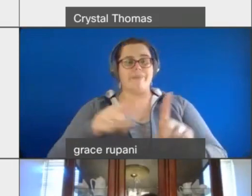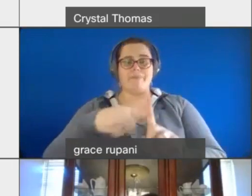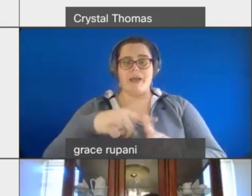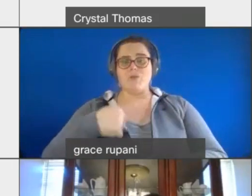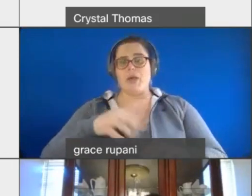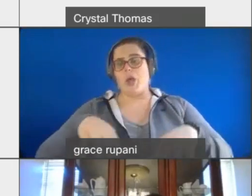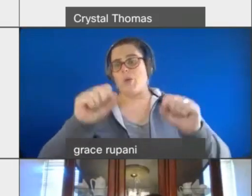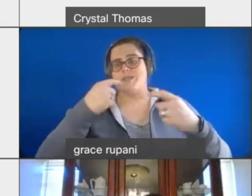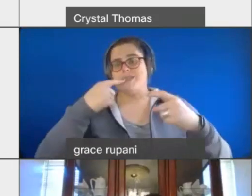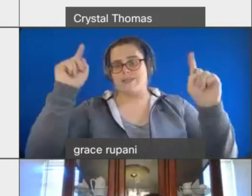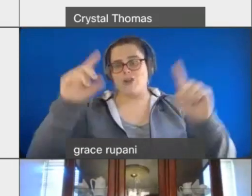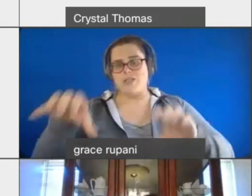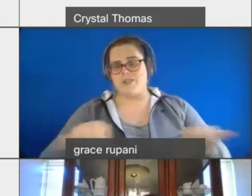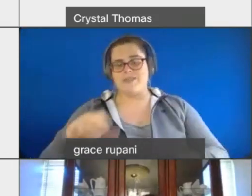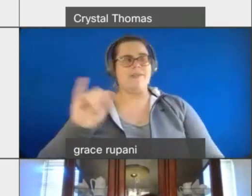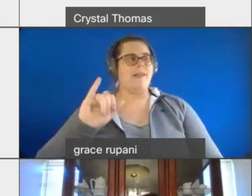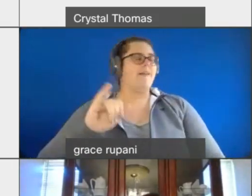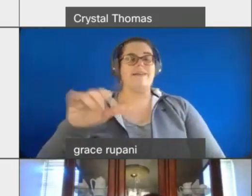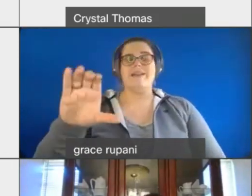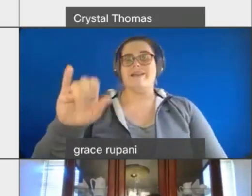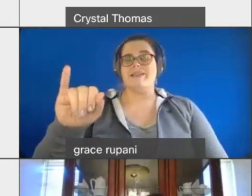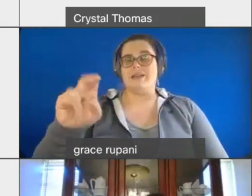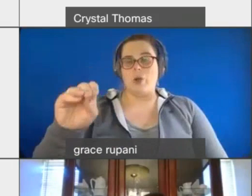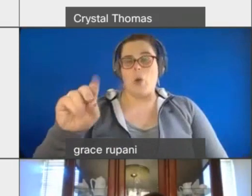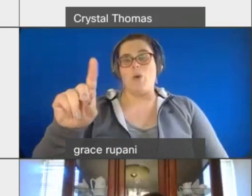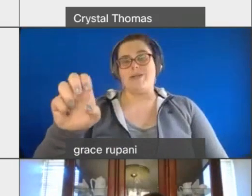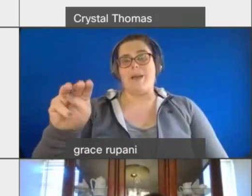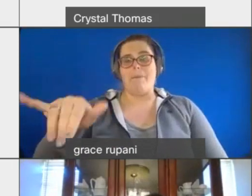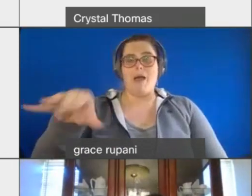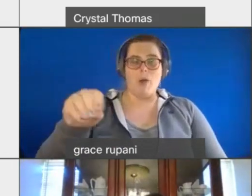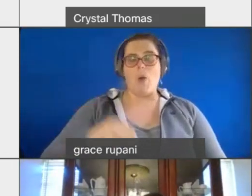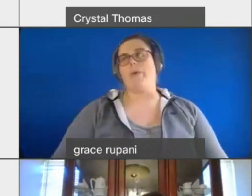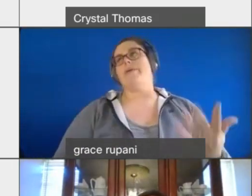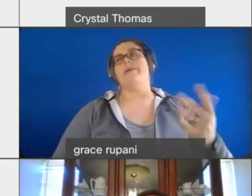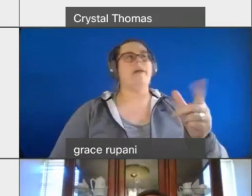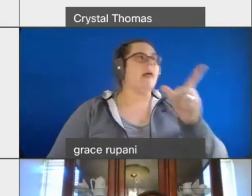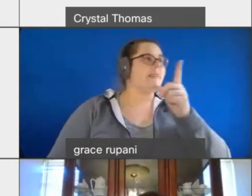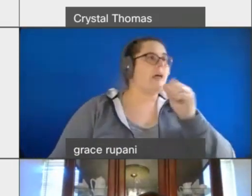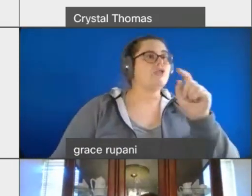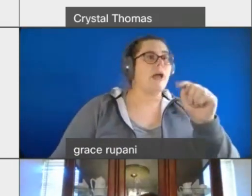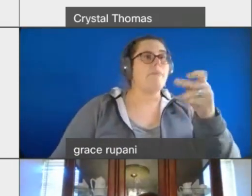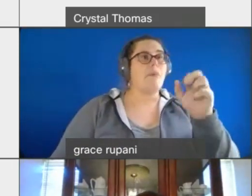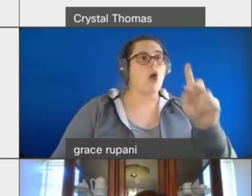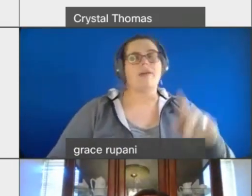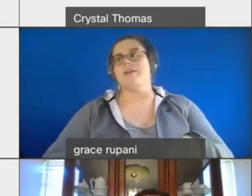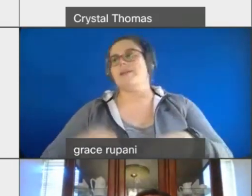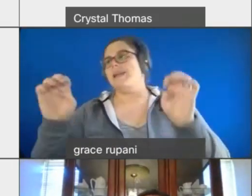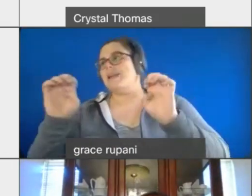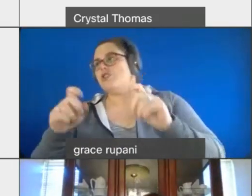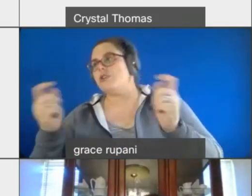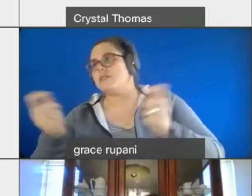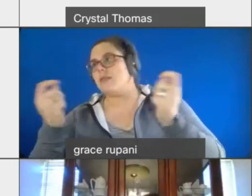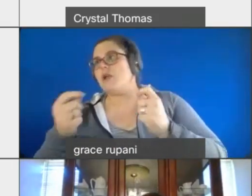de Mayo, we did lunch at the park, we did Easter celebrations. So those